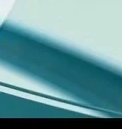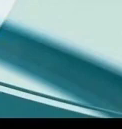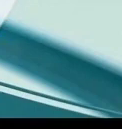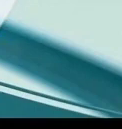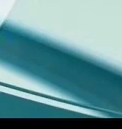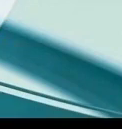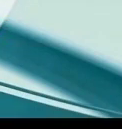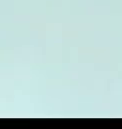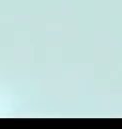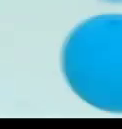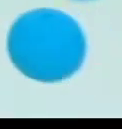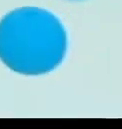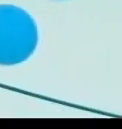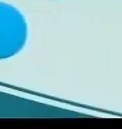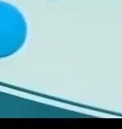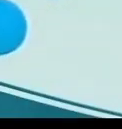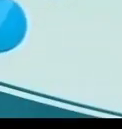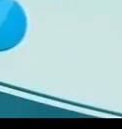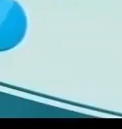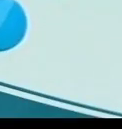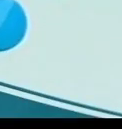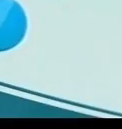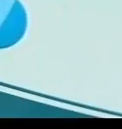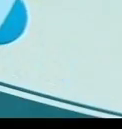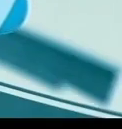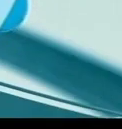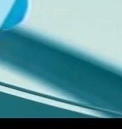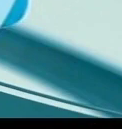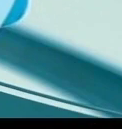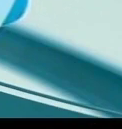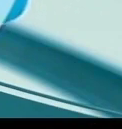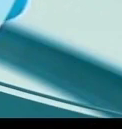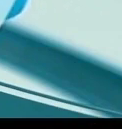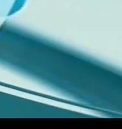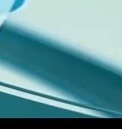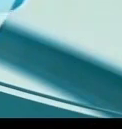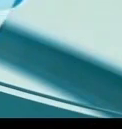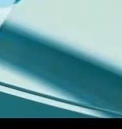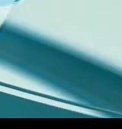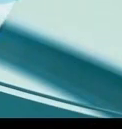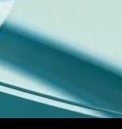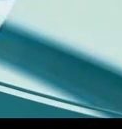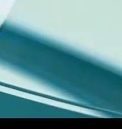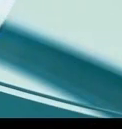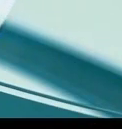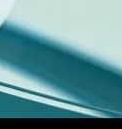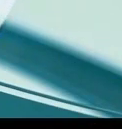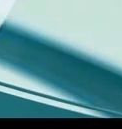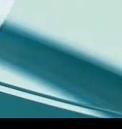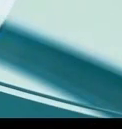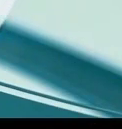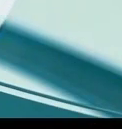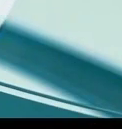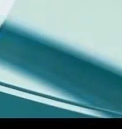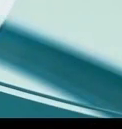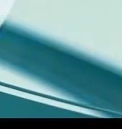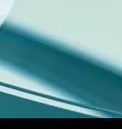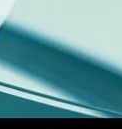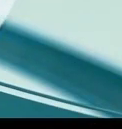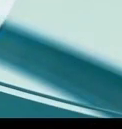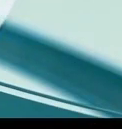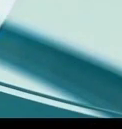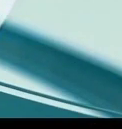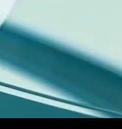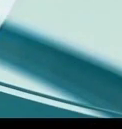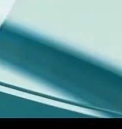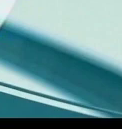You are here to receive. You are here to experience the goodness of God. You are here to experience divine